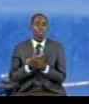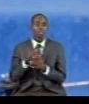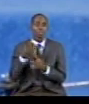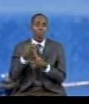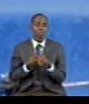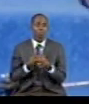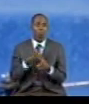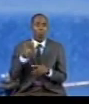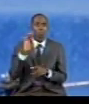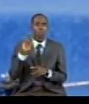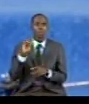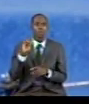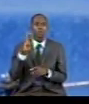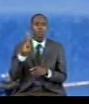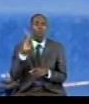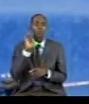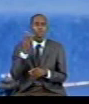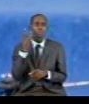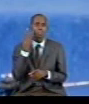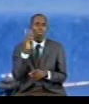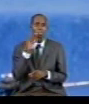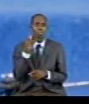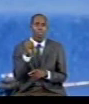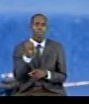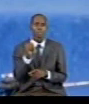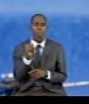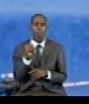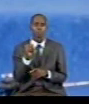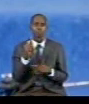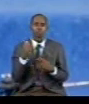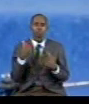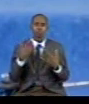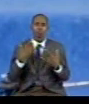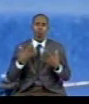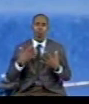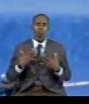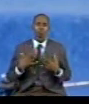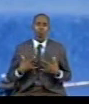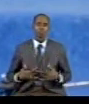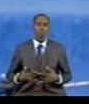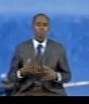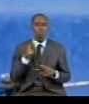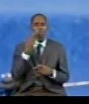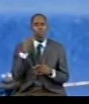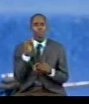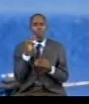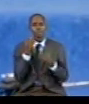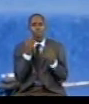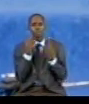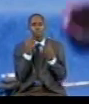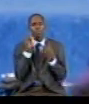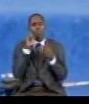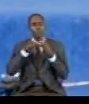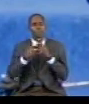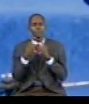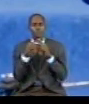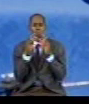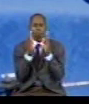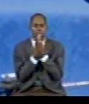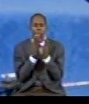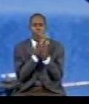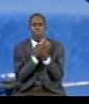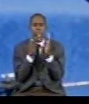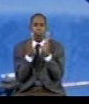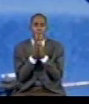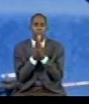weighing down. I was so surprised. So I started praying.